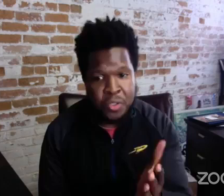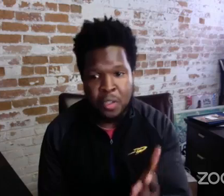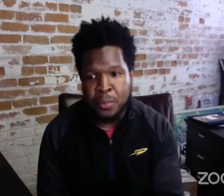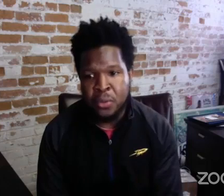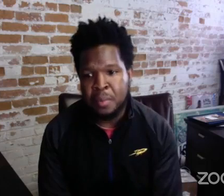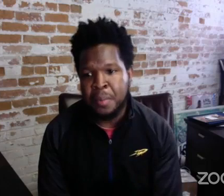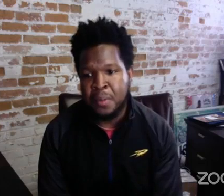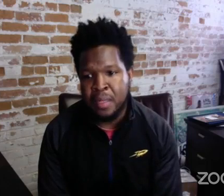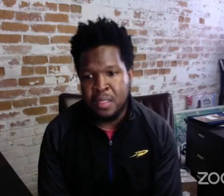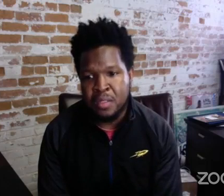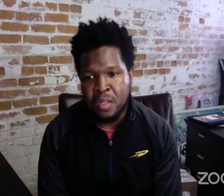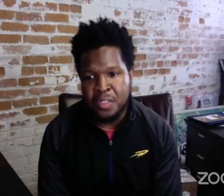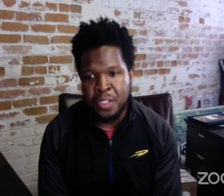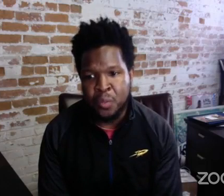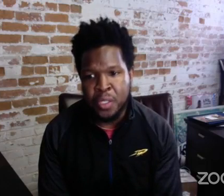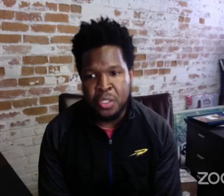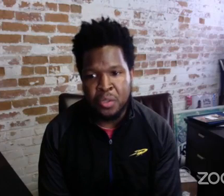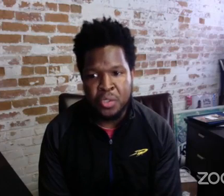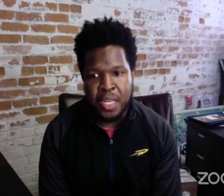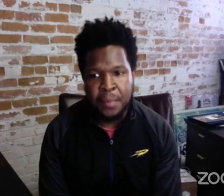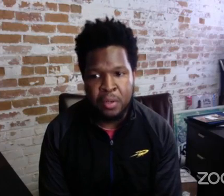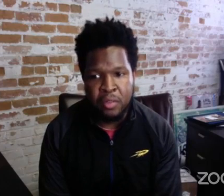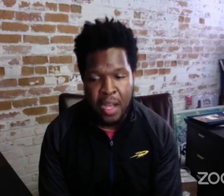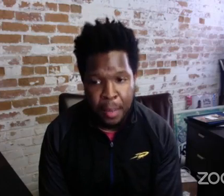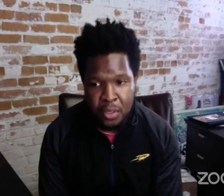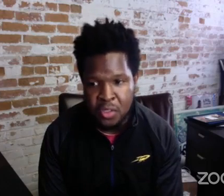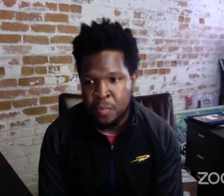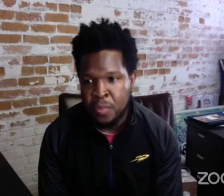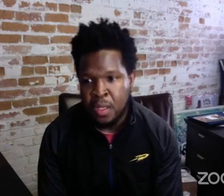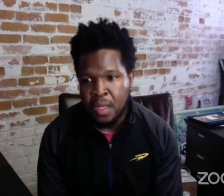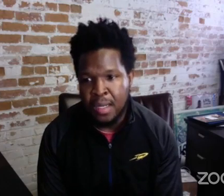You're also a board member at the Toledo Regional Chamber of